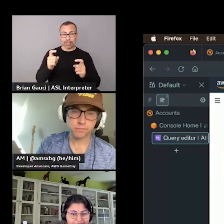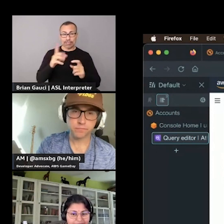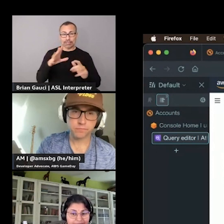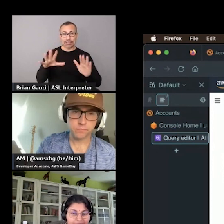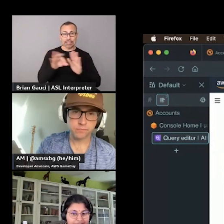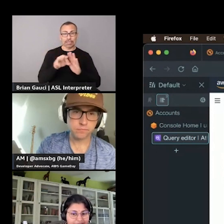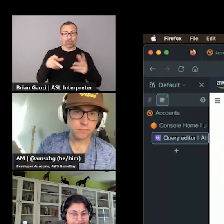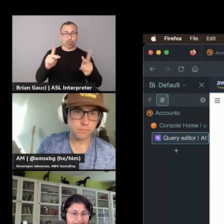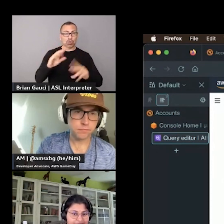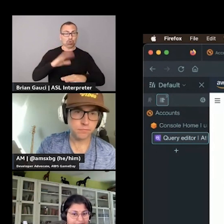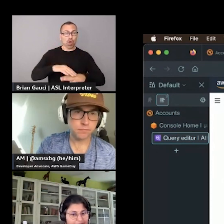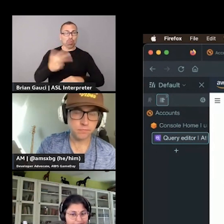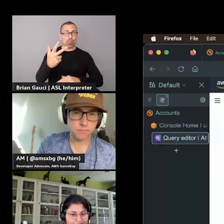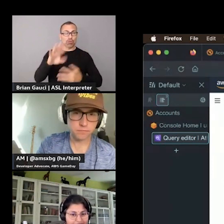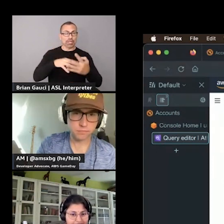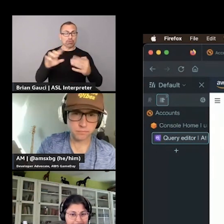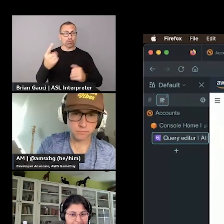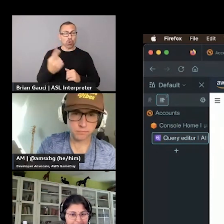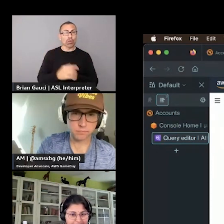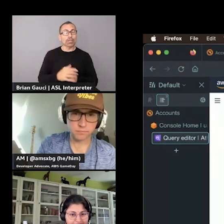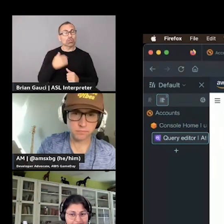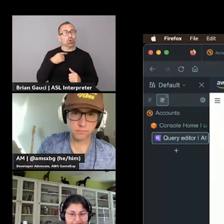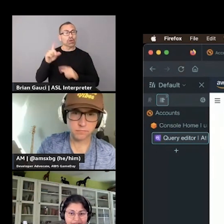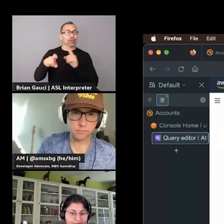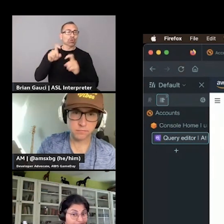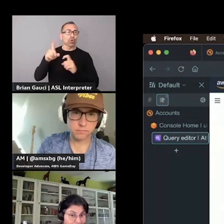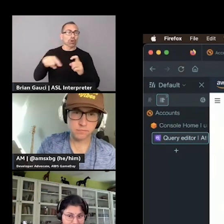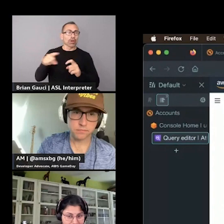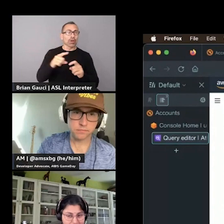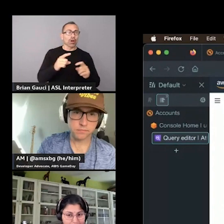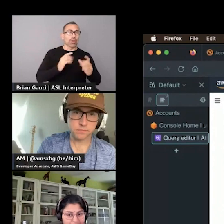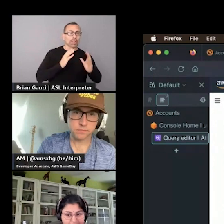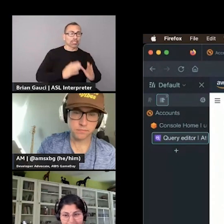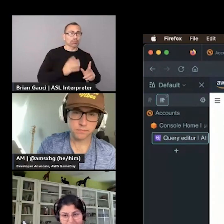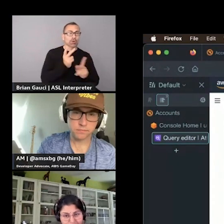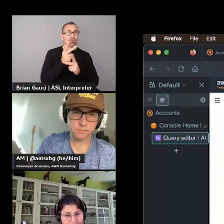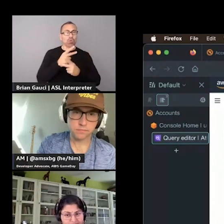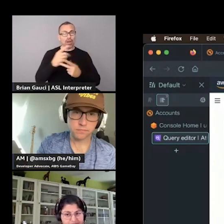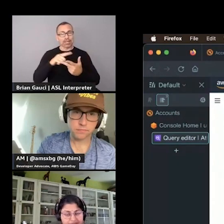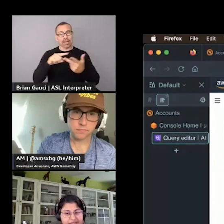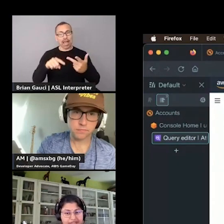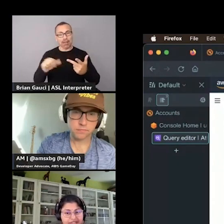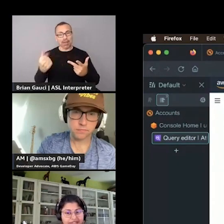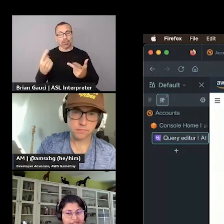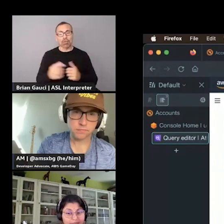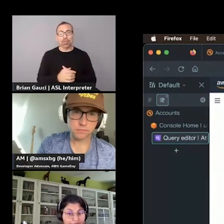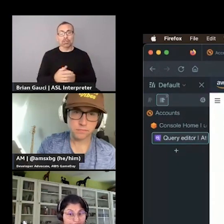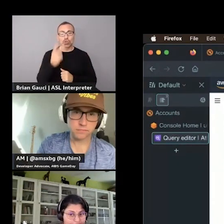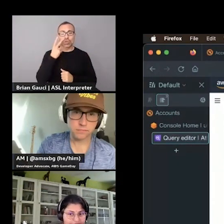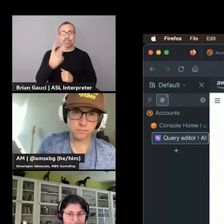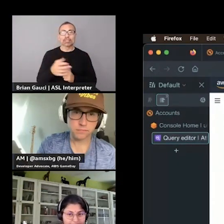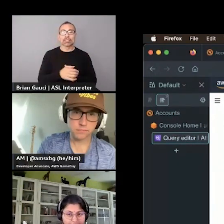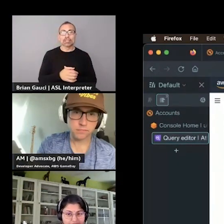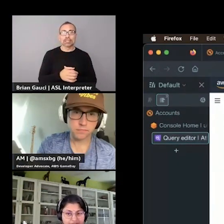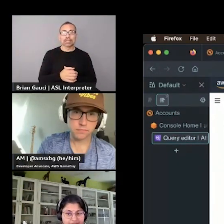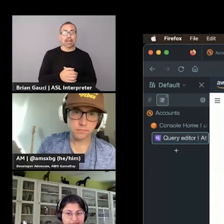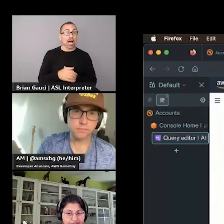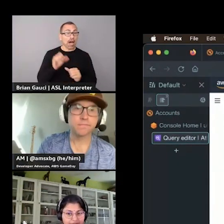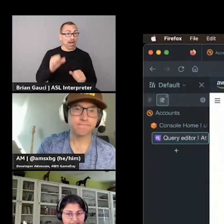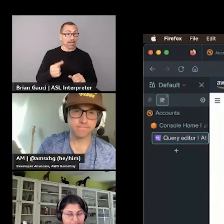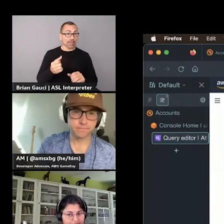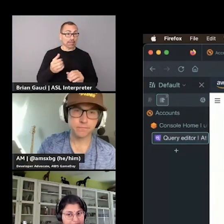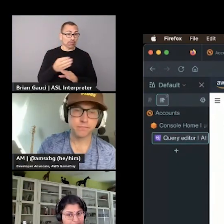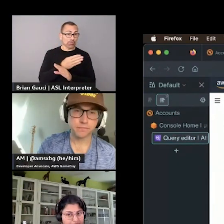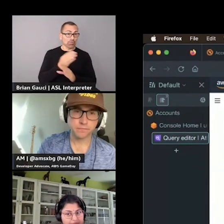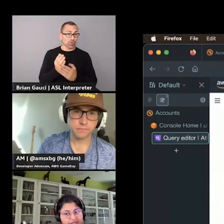the query on those 3 tables: customer, product, and so you see that the query ran through. I was able to preview the table